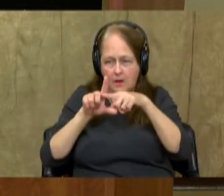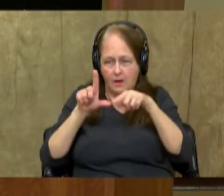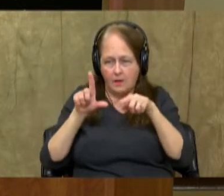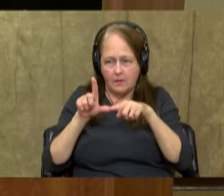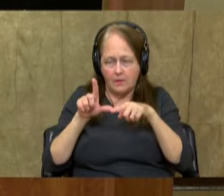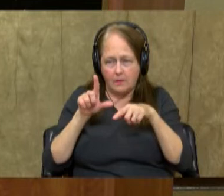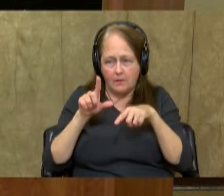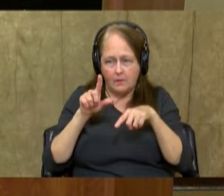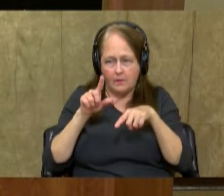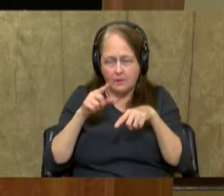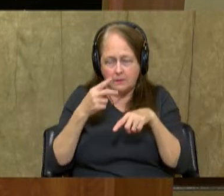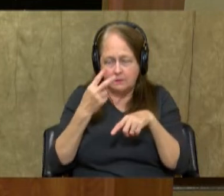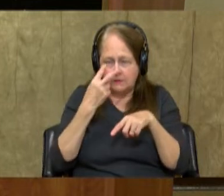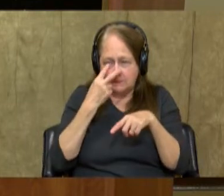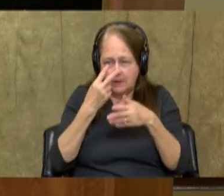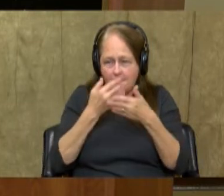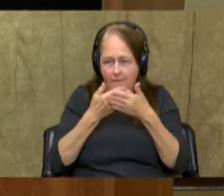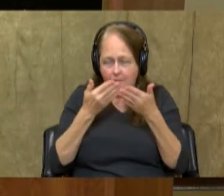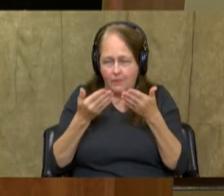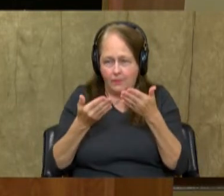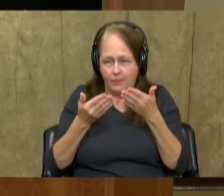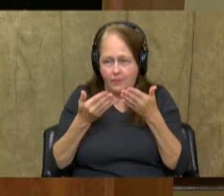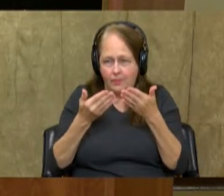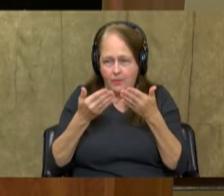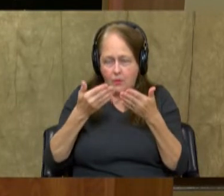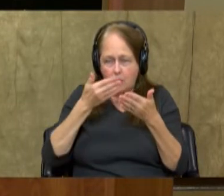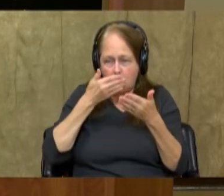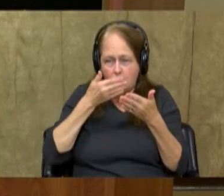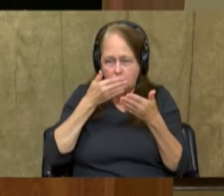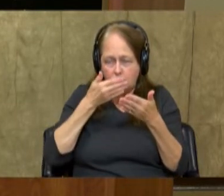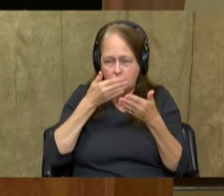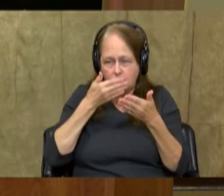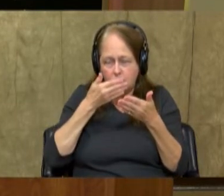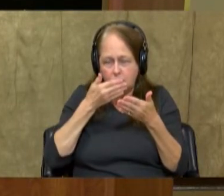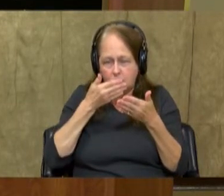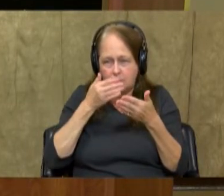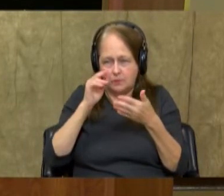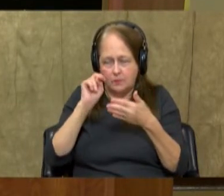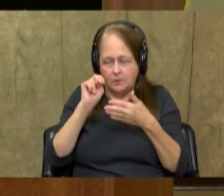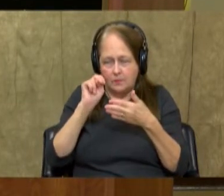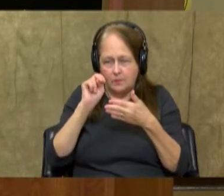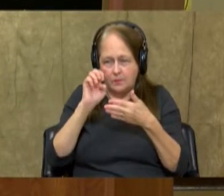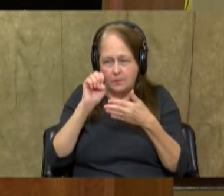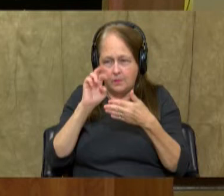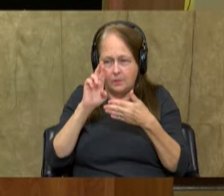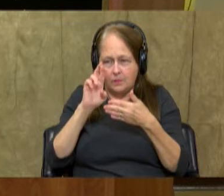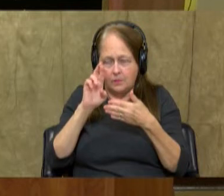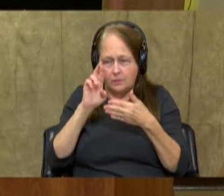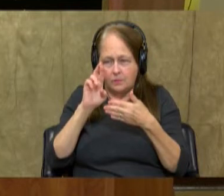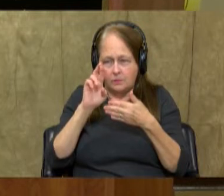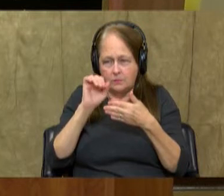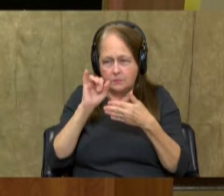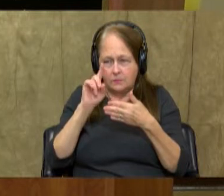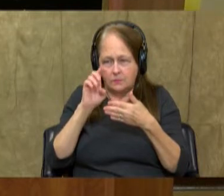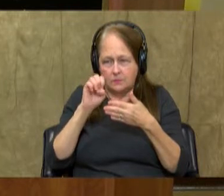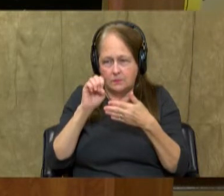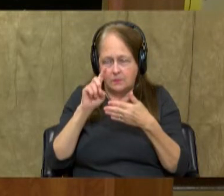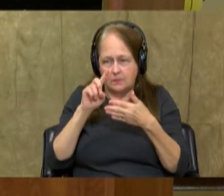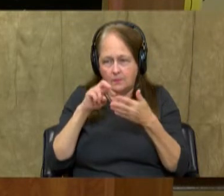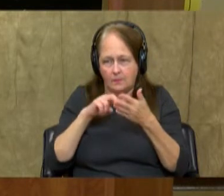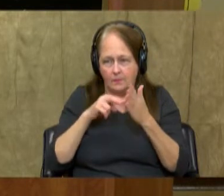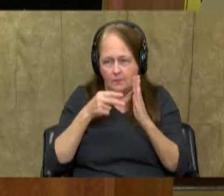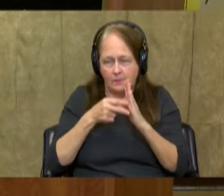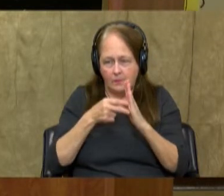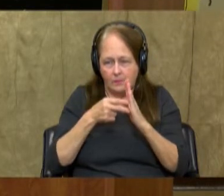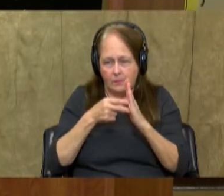see that well. He could only see things that were up close. Very good. That's what nearsighted means. Now let's look at our